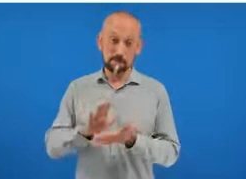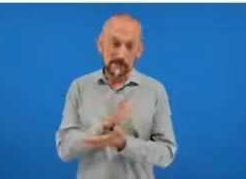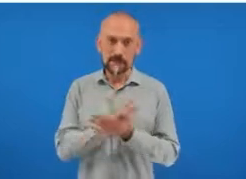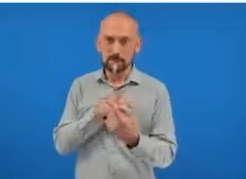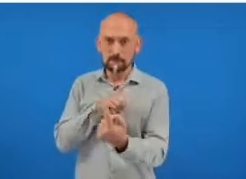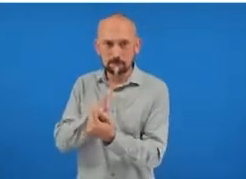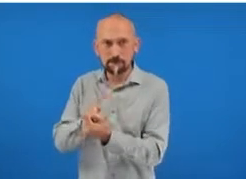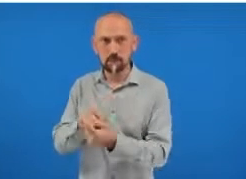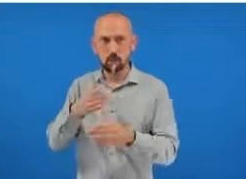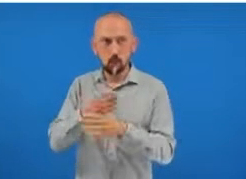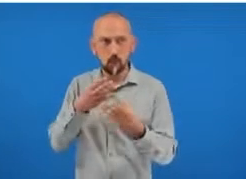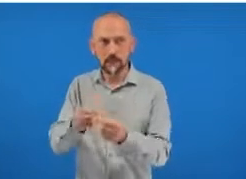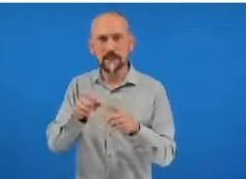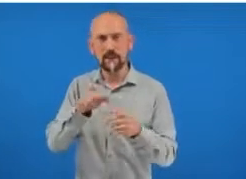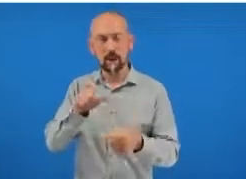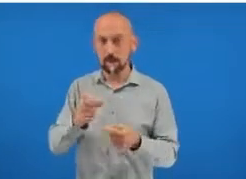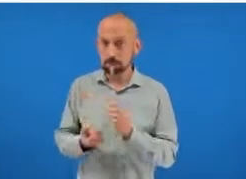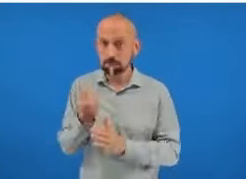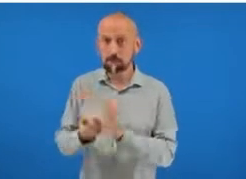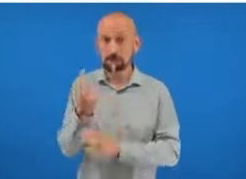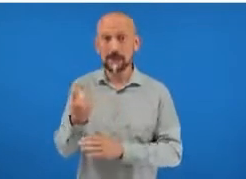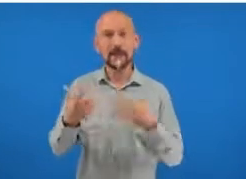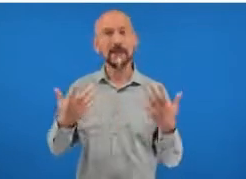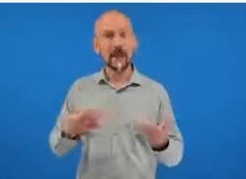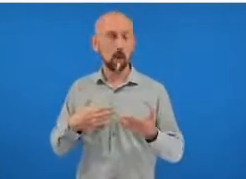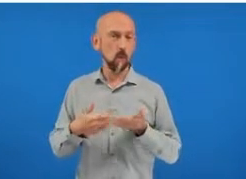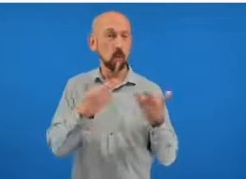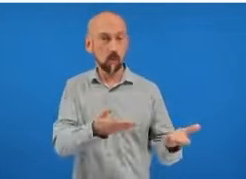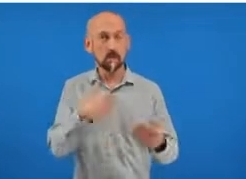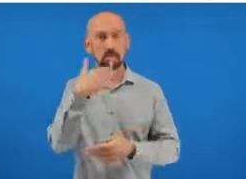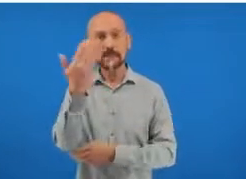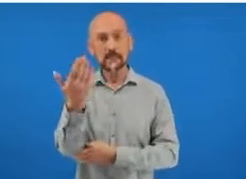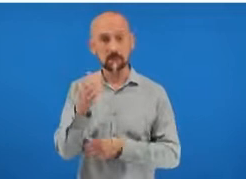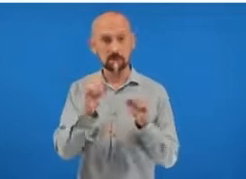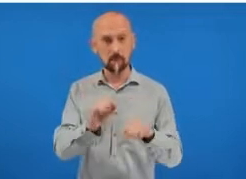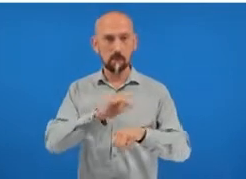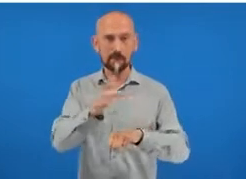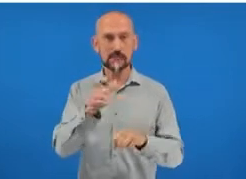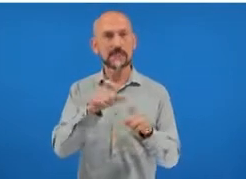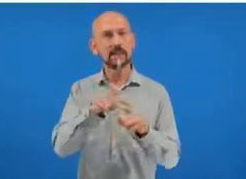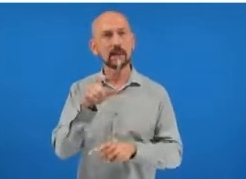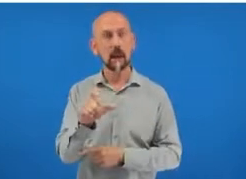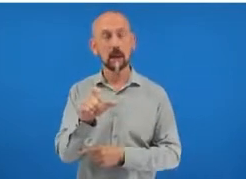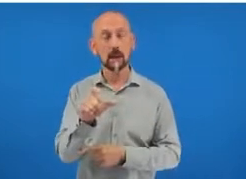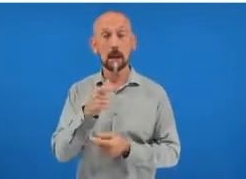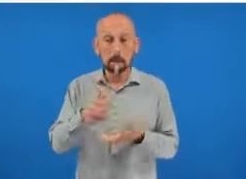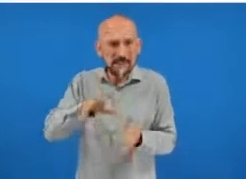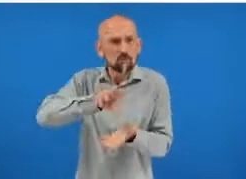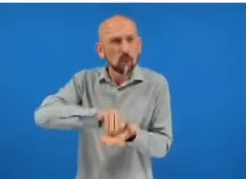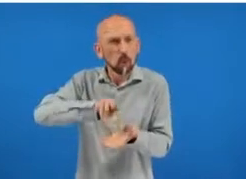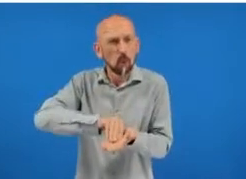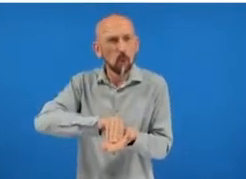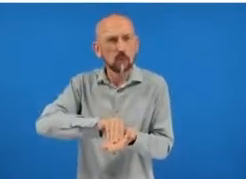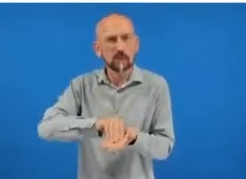a presentation made by Professor David Clark. It is recorded last week because unfortunately he's in the